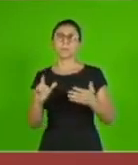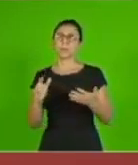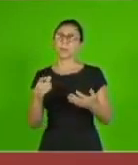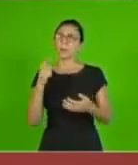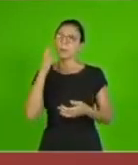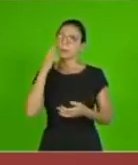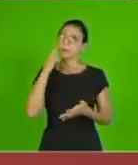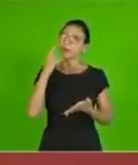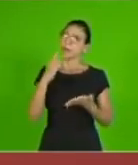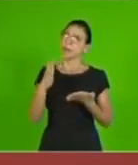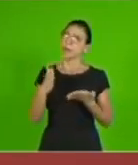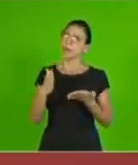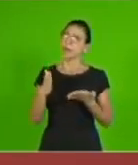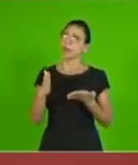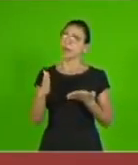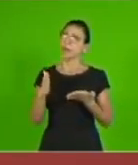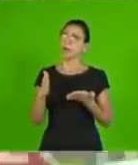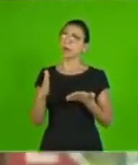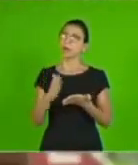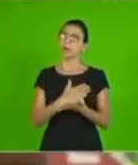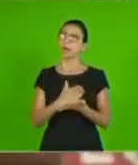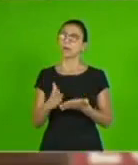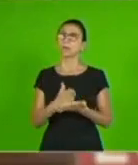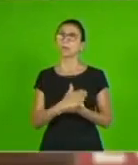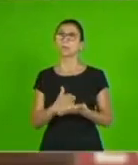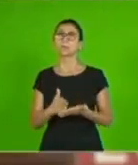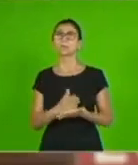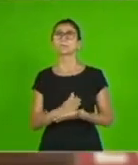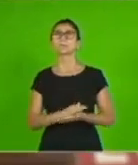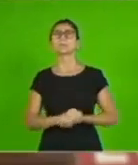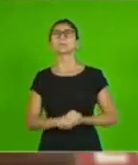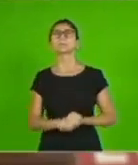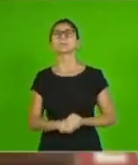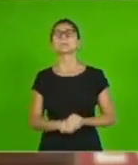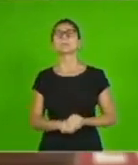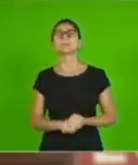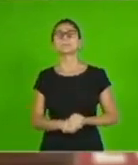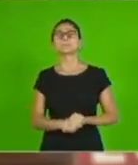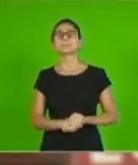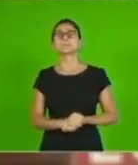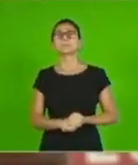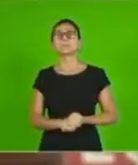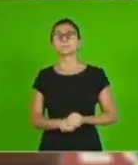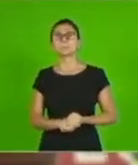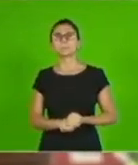we're going to find here some subtitles that are here.